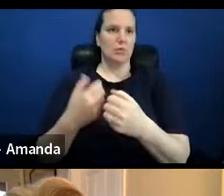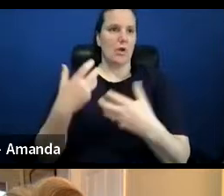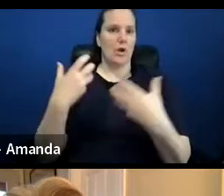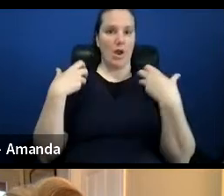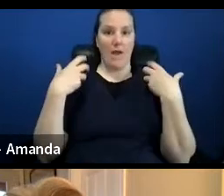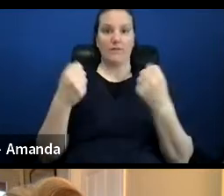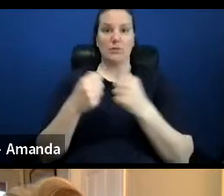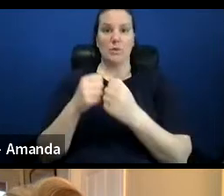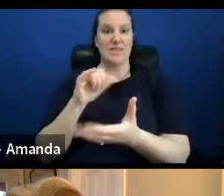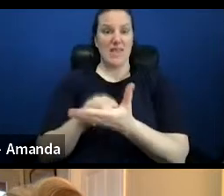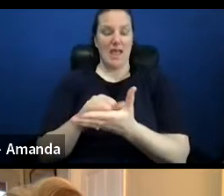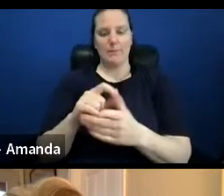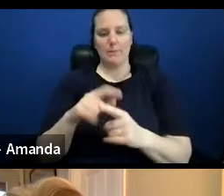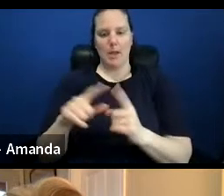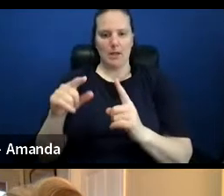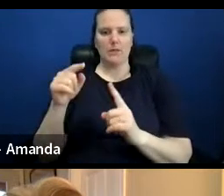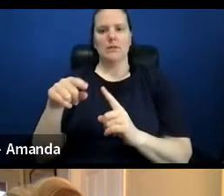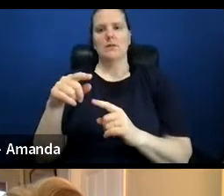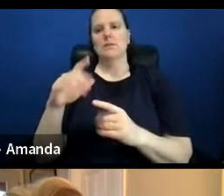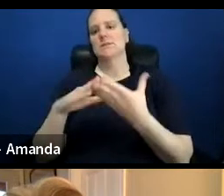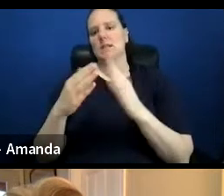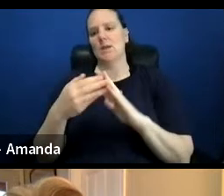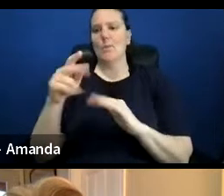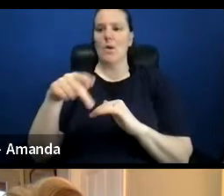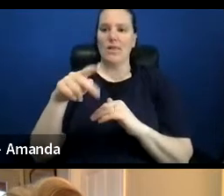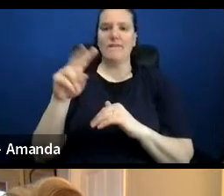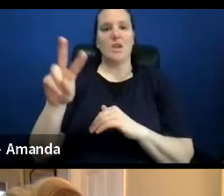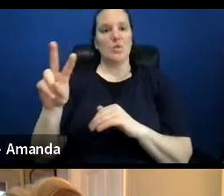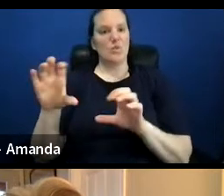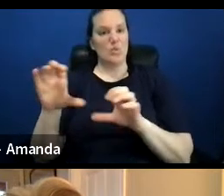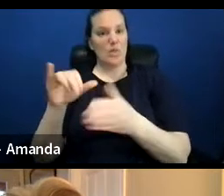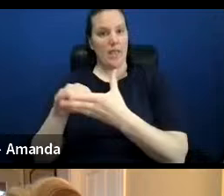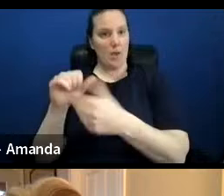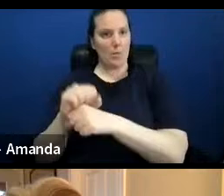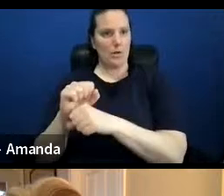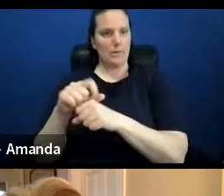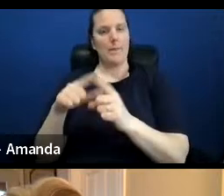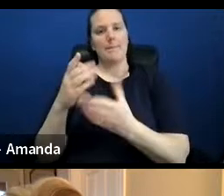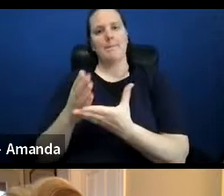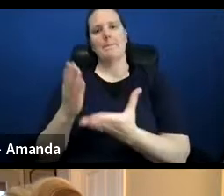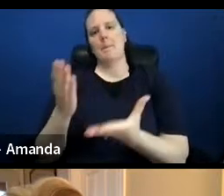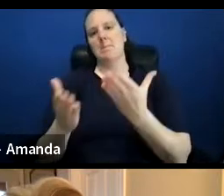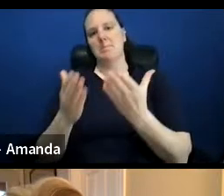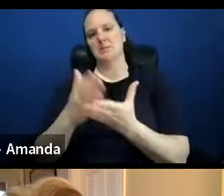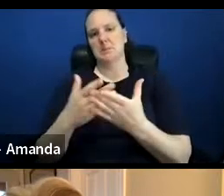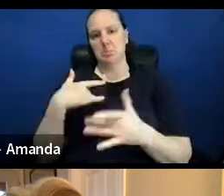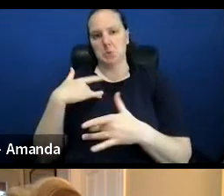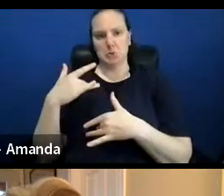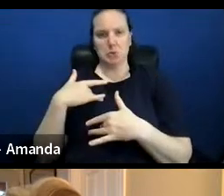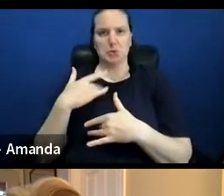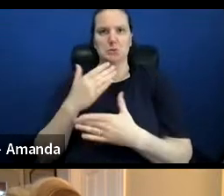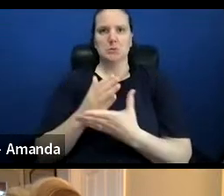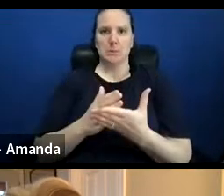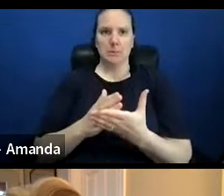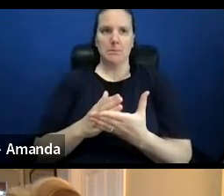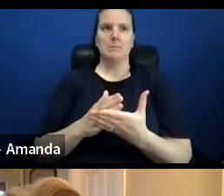city or of Portland or Vancouver to do that work, because you may have some concerns there. But I think there's a space in which